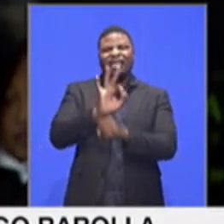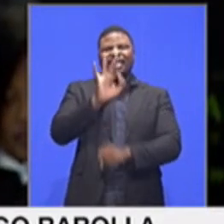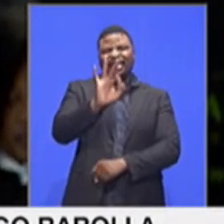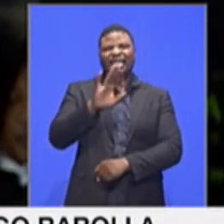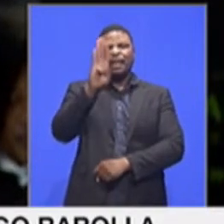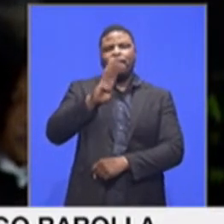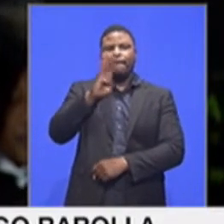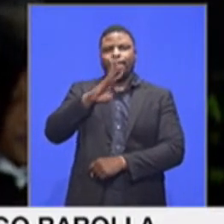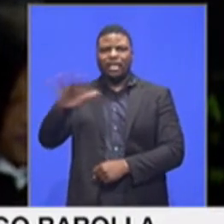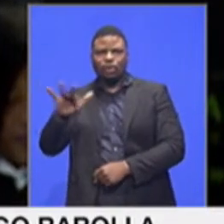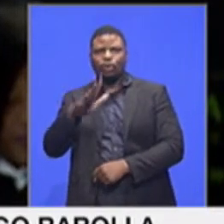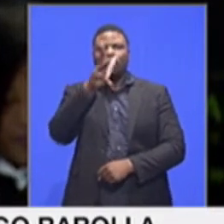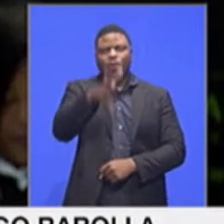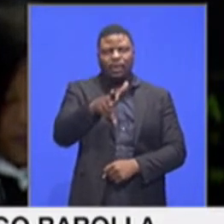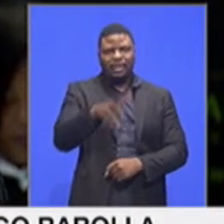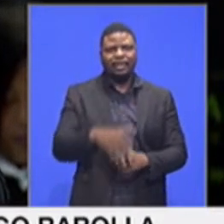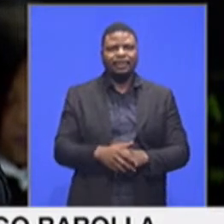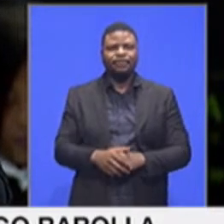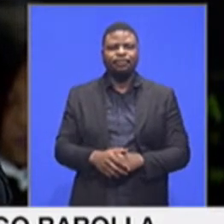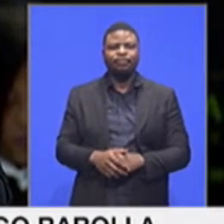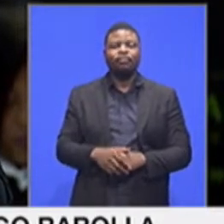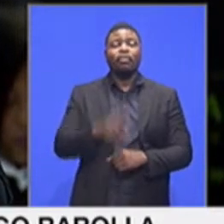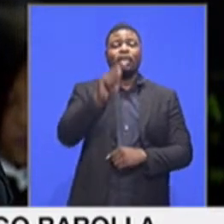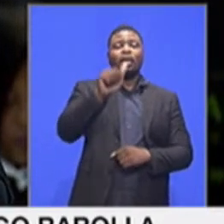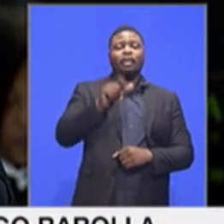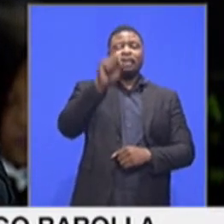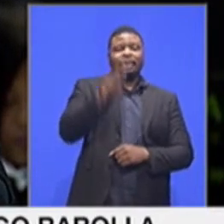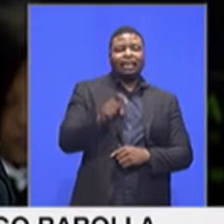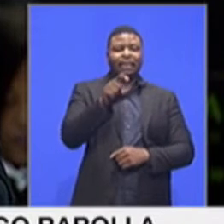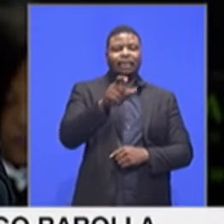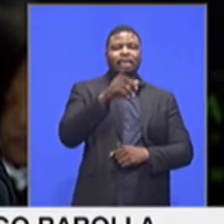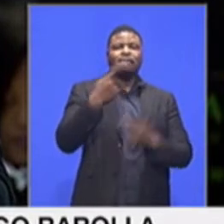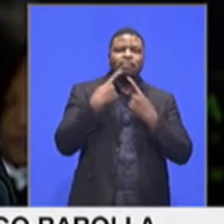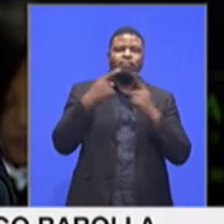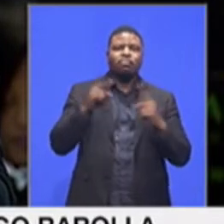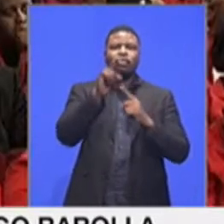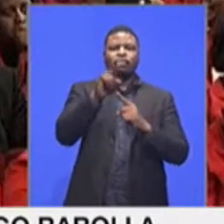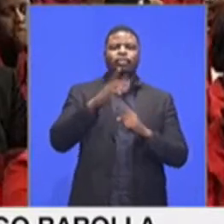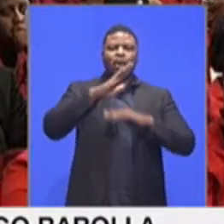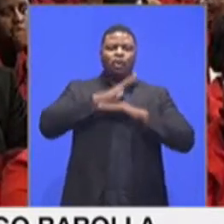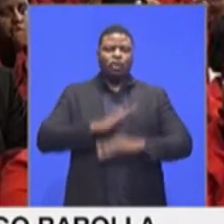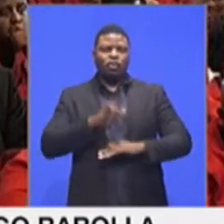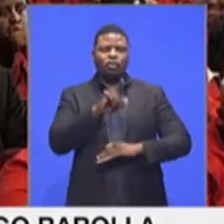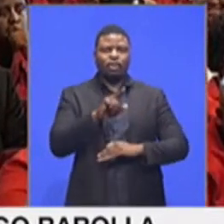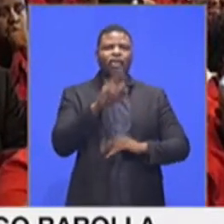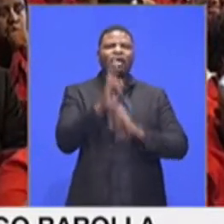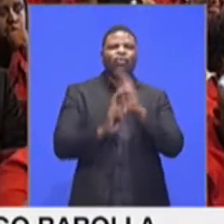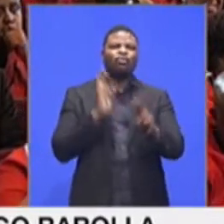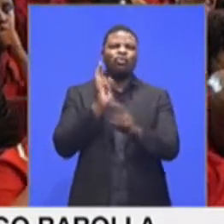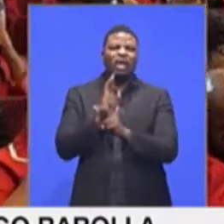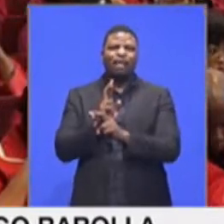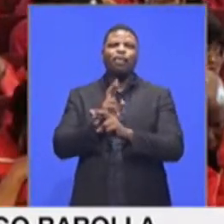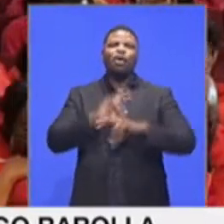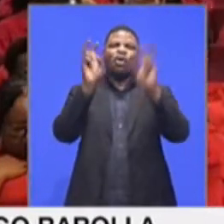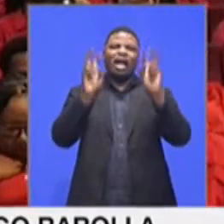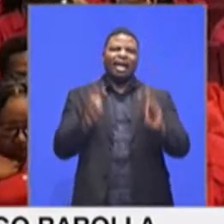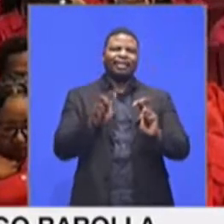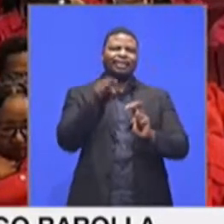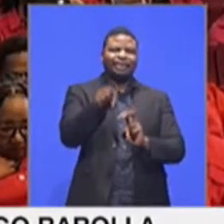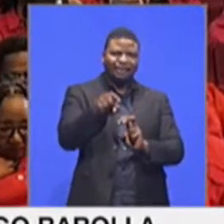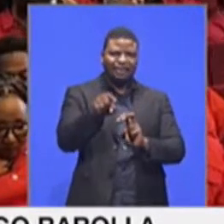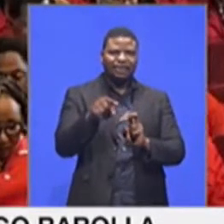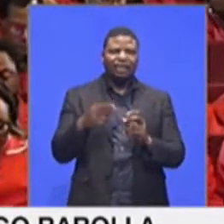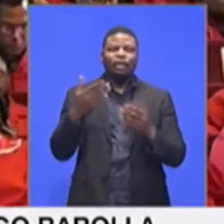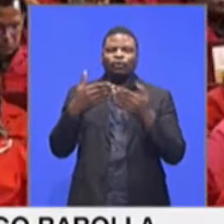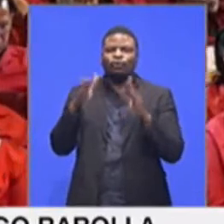tax measures I have announced to promote investment in renewable energy, the general fuel levy and the